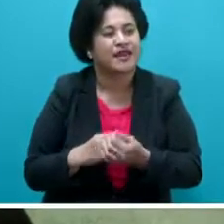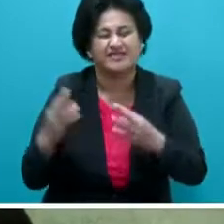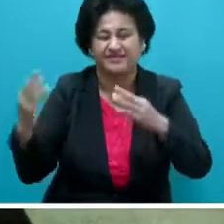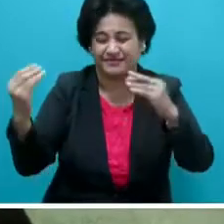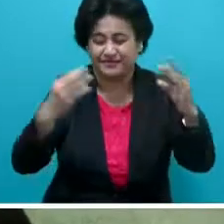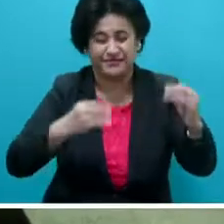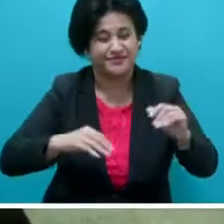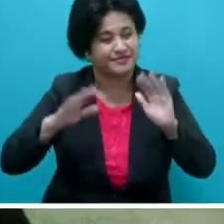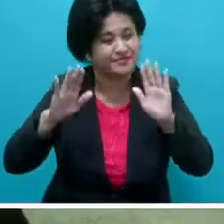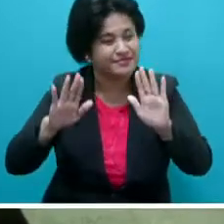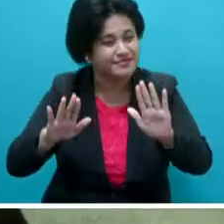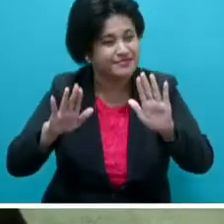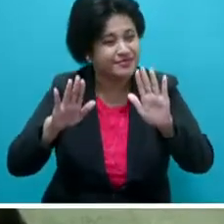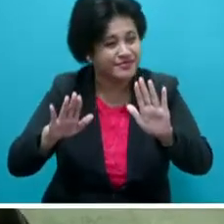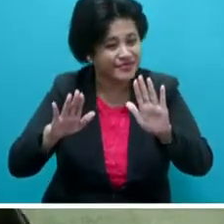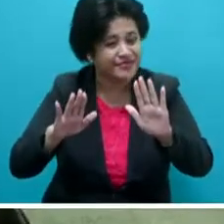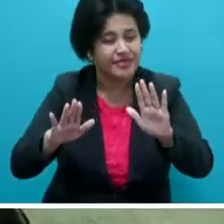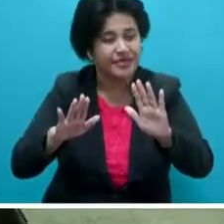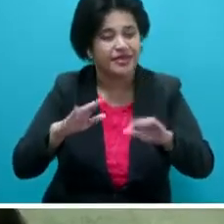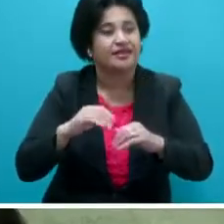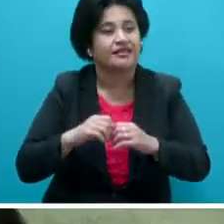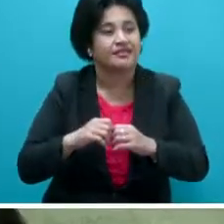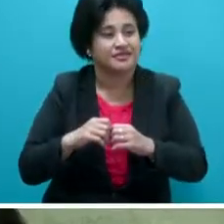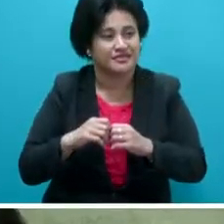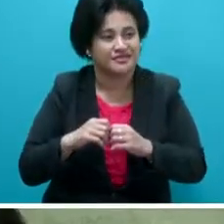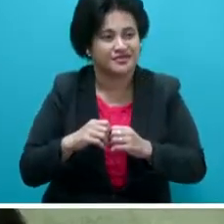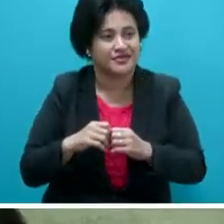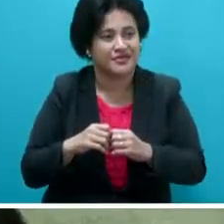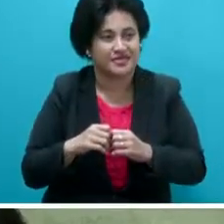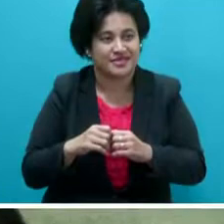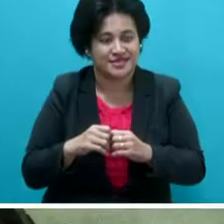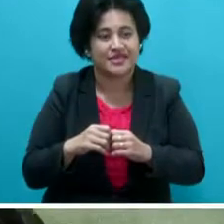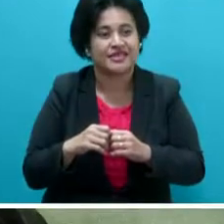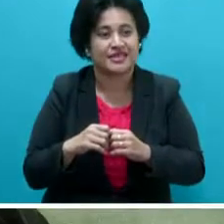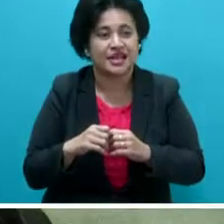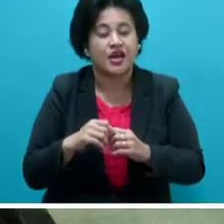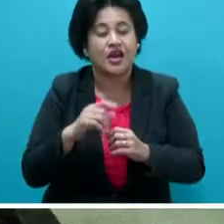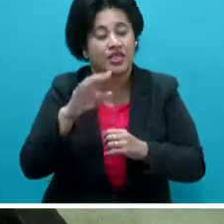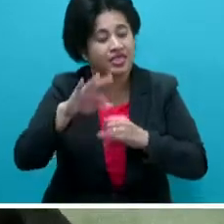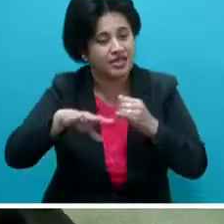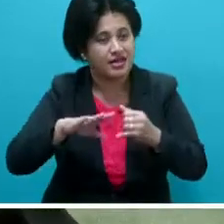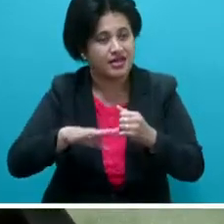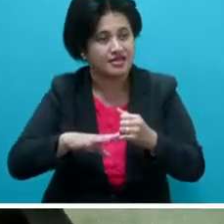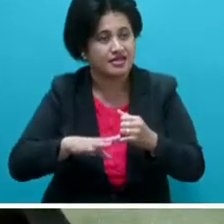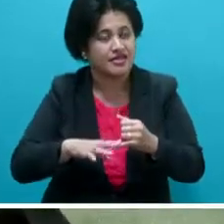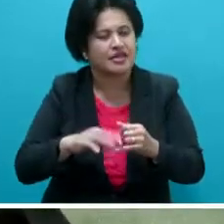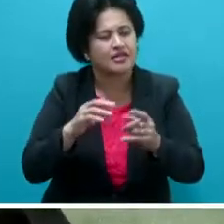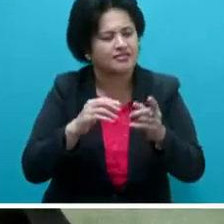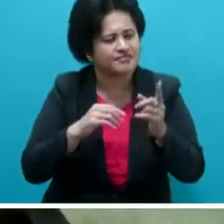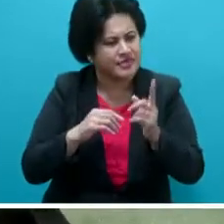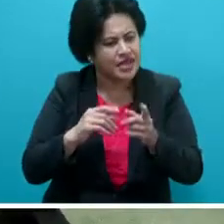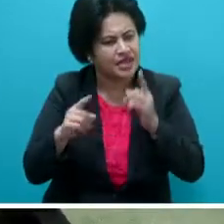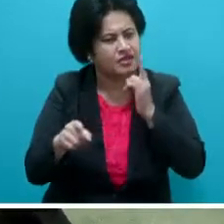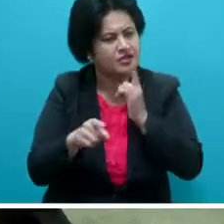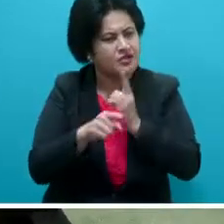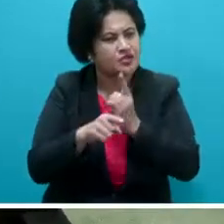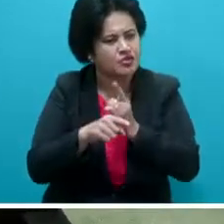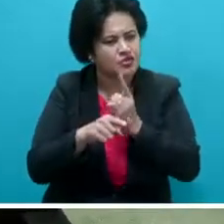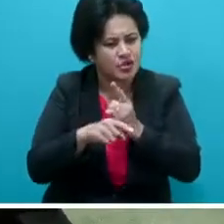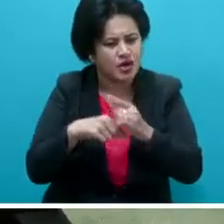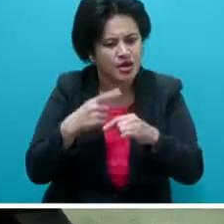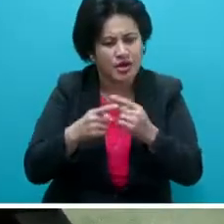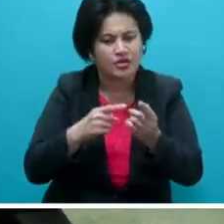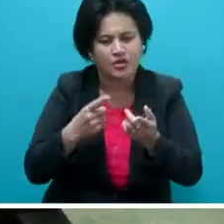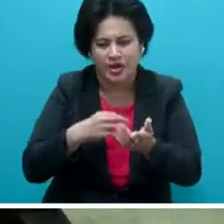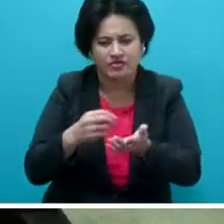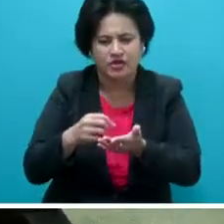make as far as the economy is concerned, last point, Mr. Speaker, sir, with your indulgence, is that they talk about we have a consumption-led economy.